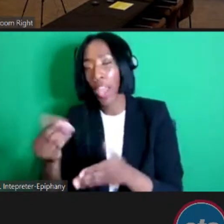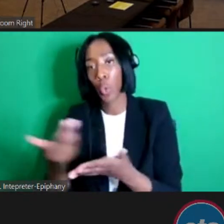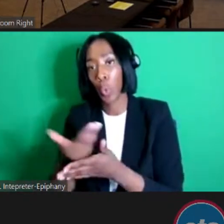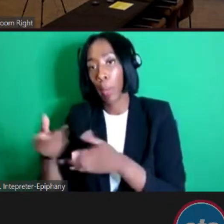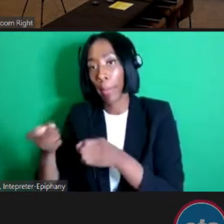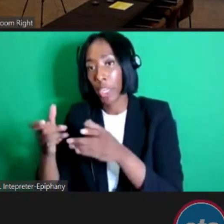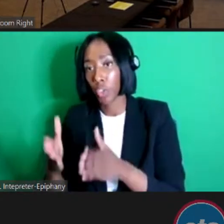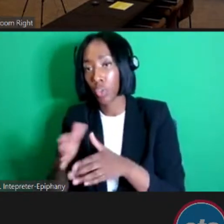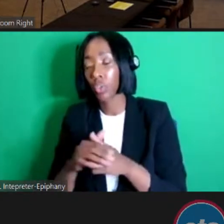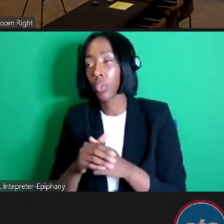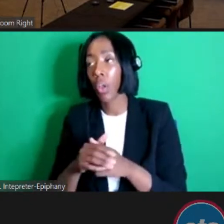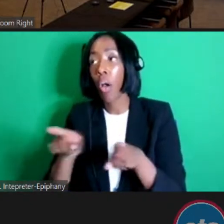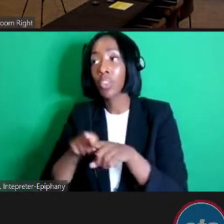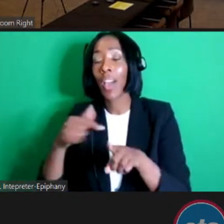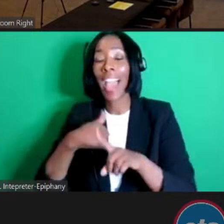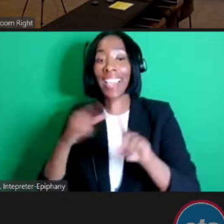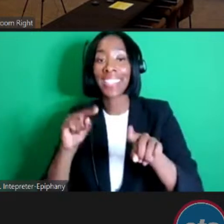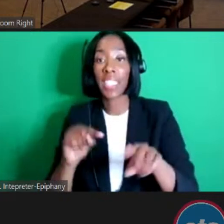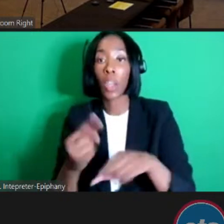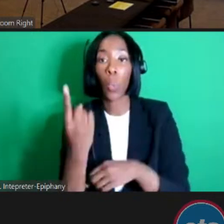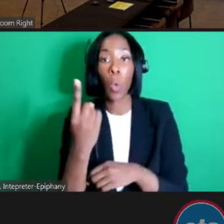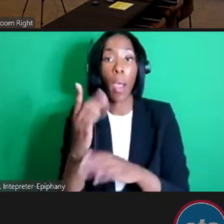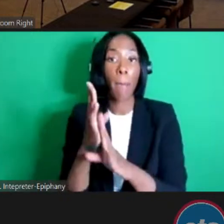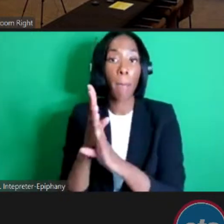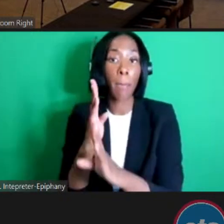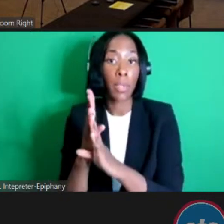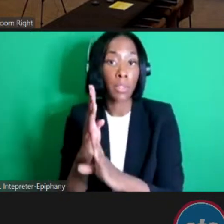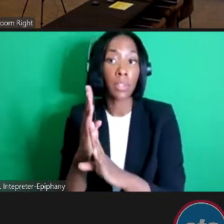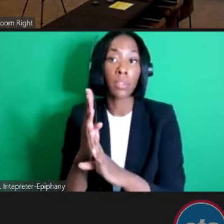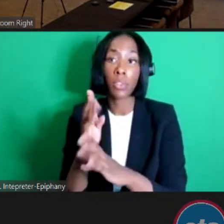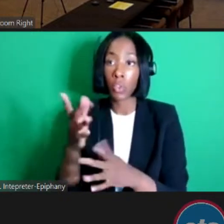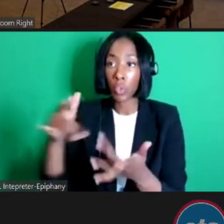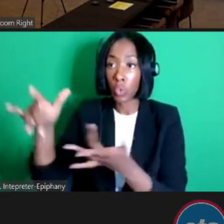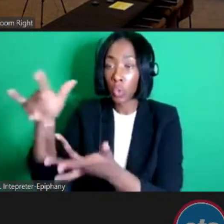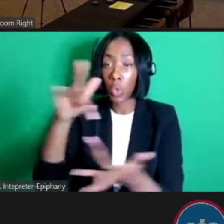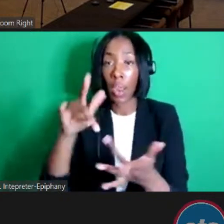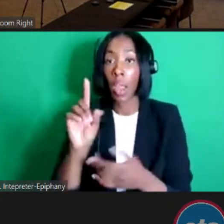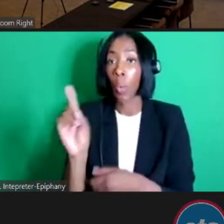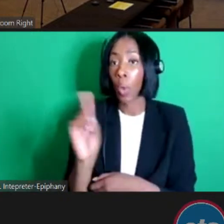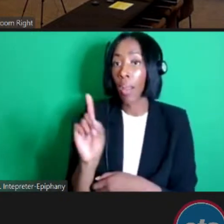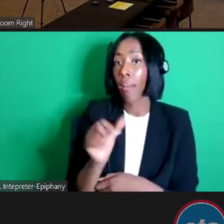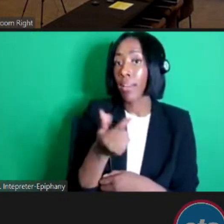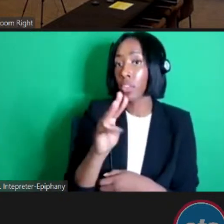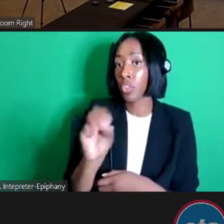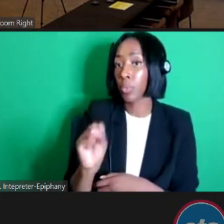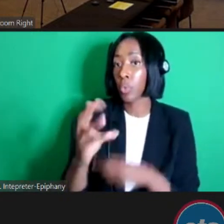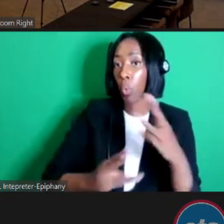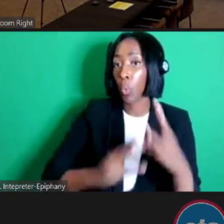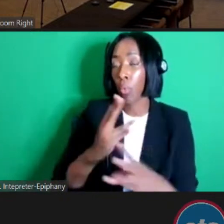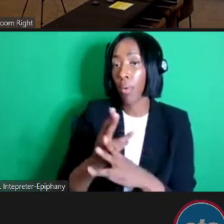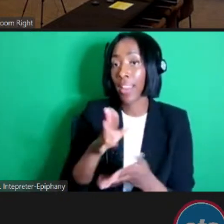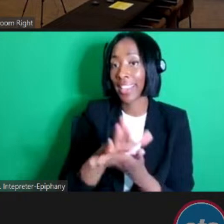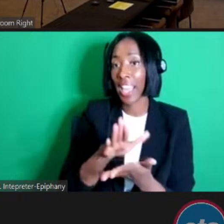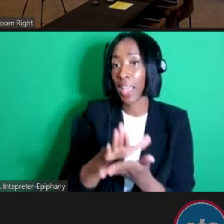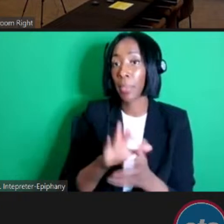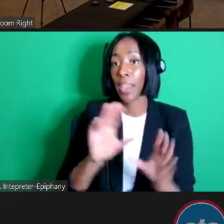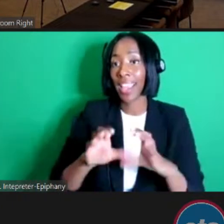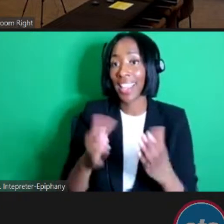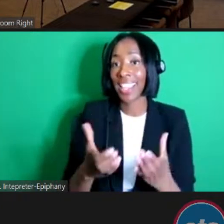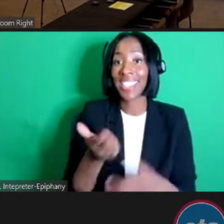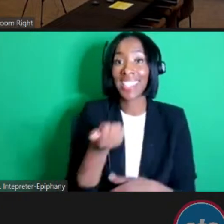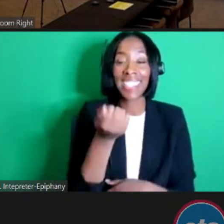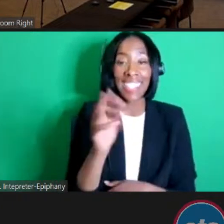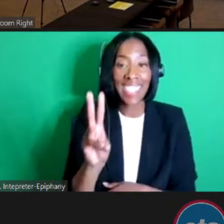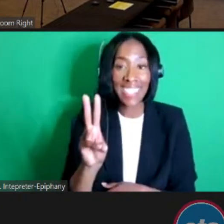managers. Also, I attended one bus familiarization tour at GEMS World Academy, where a class of 16 first